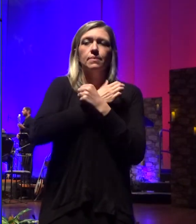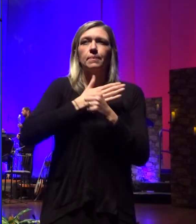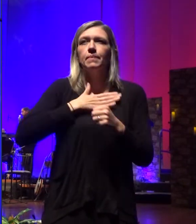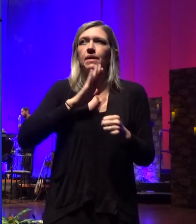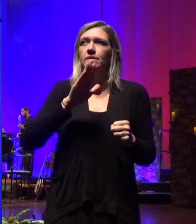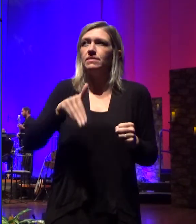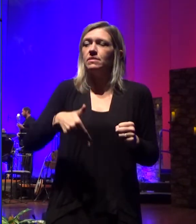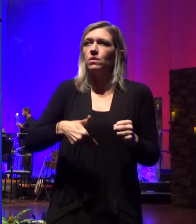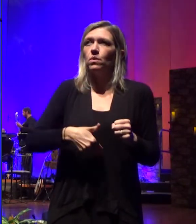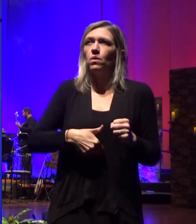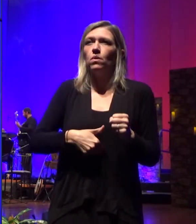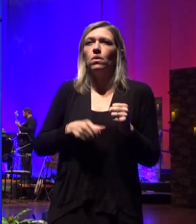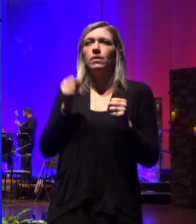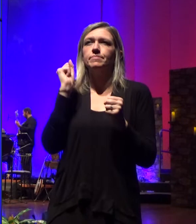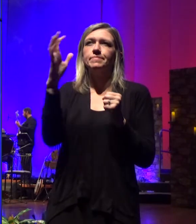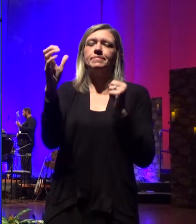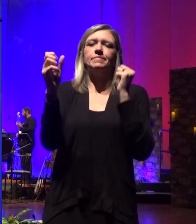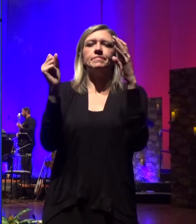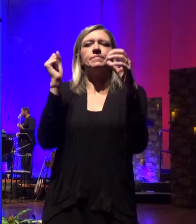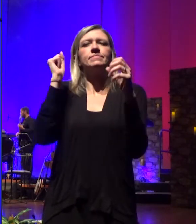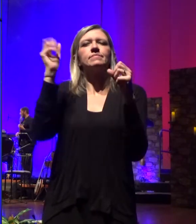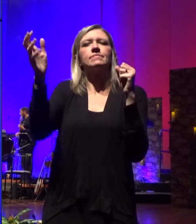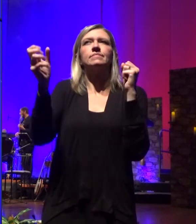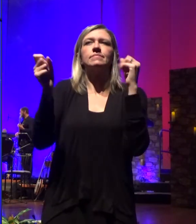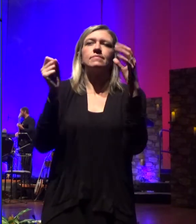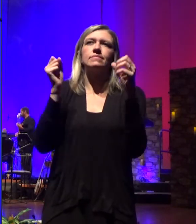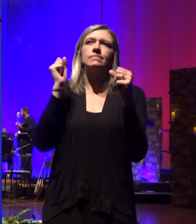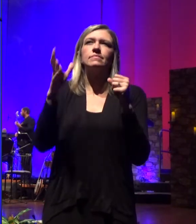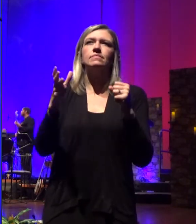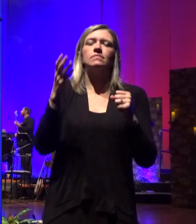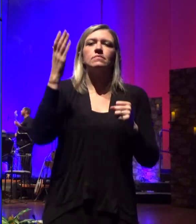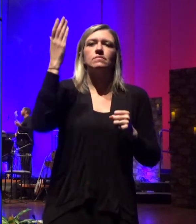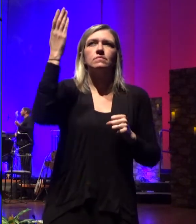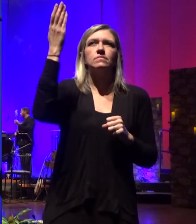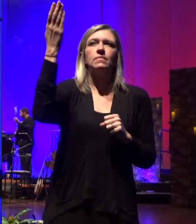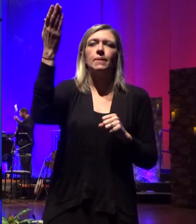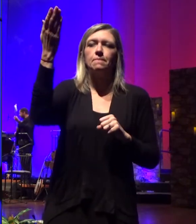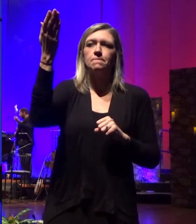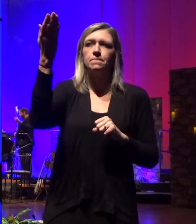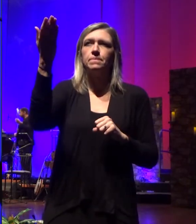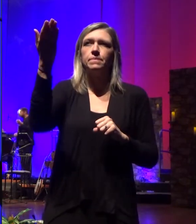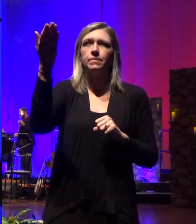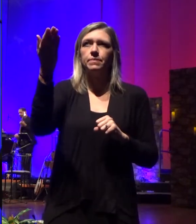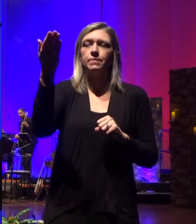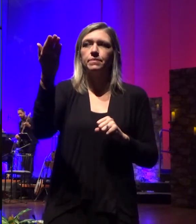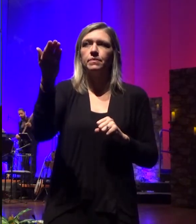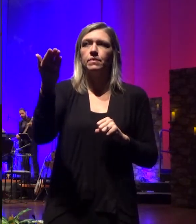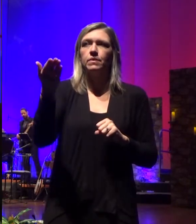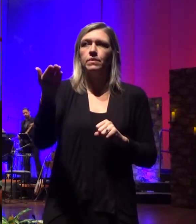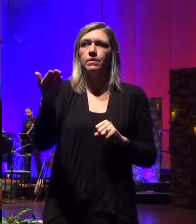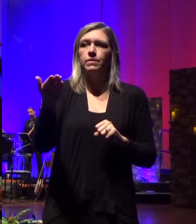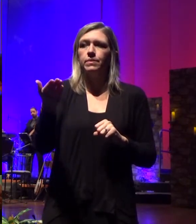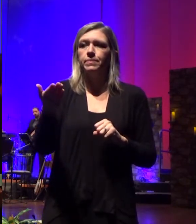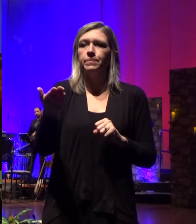soul sings out to you.